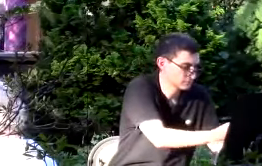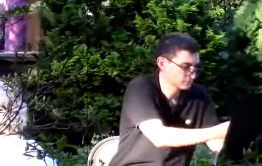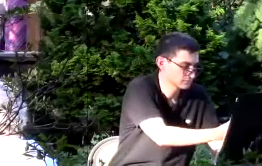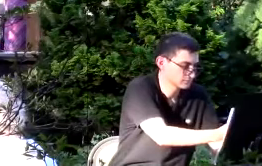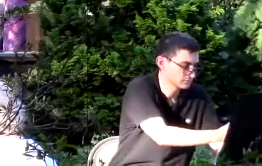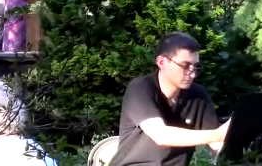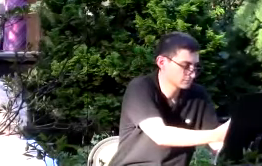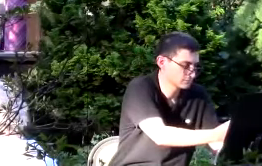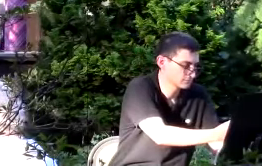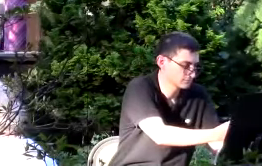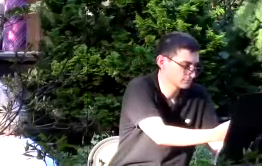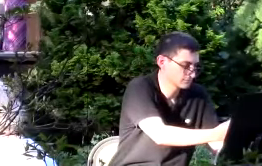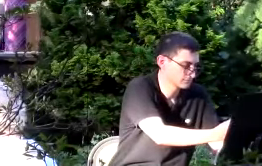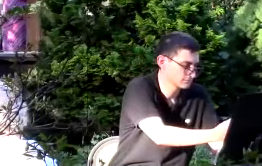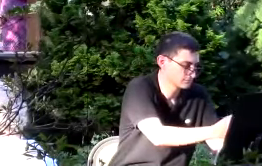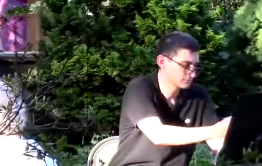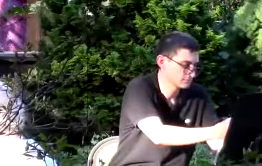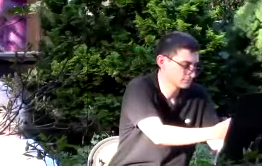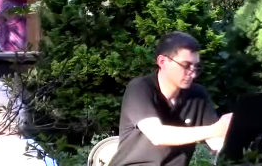ve'zachor be'dibur echad,